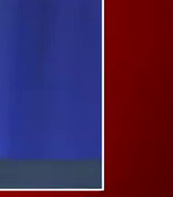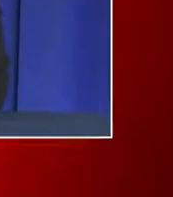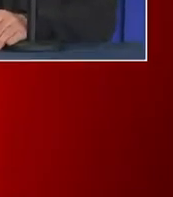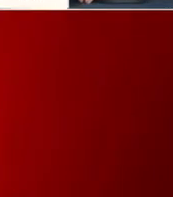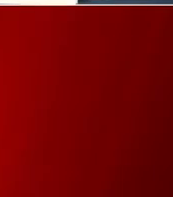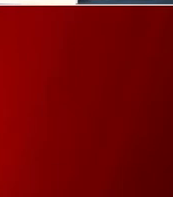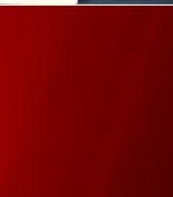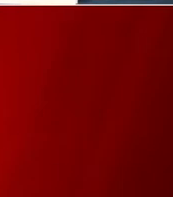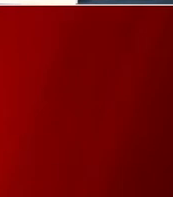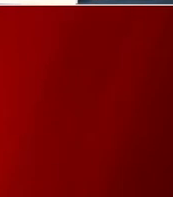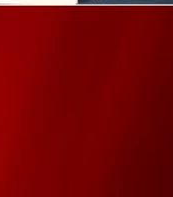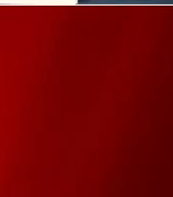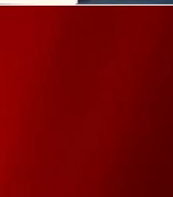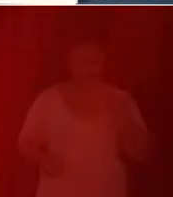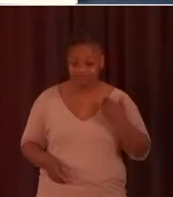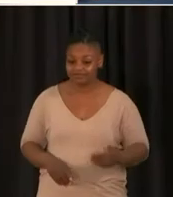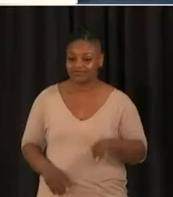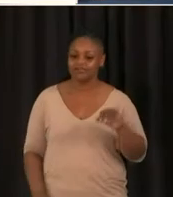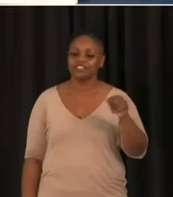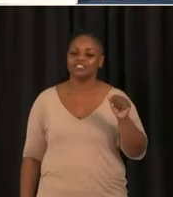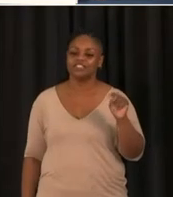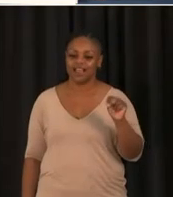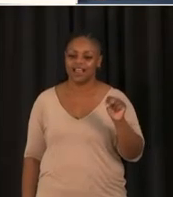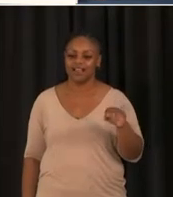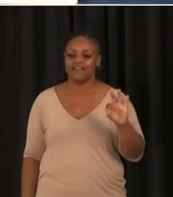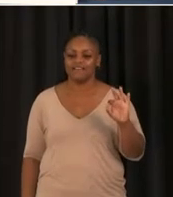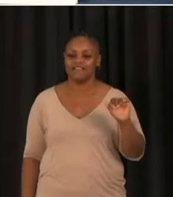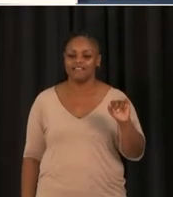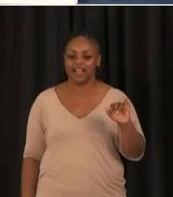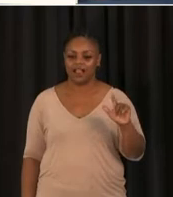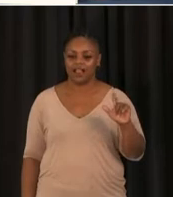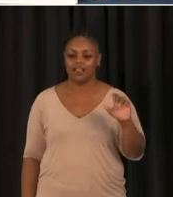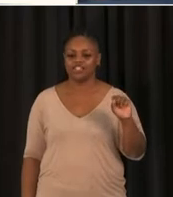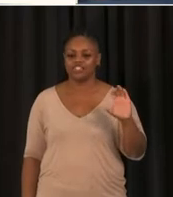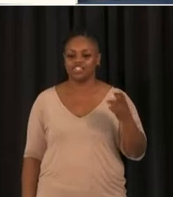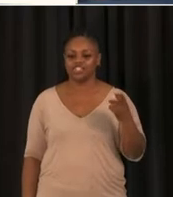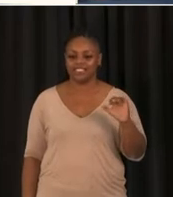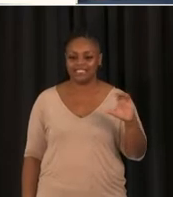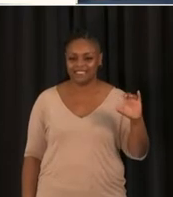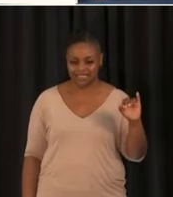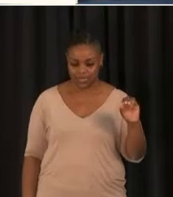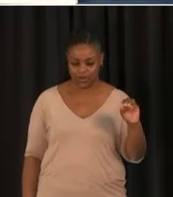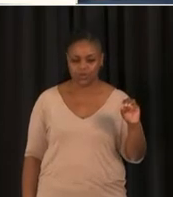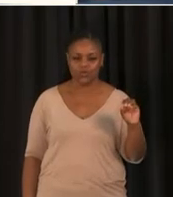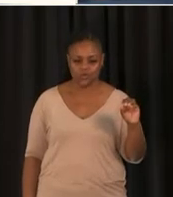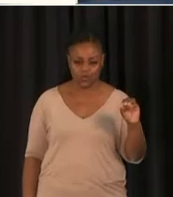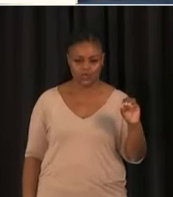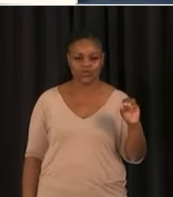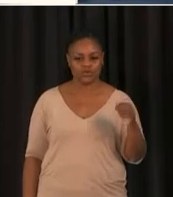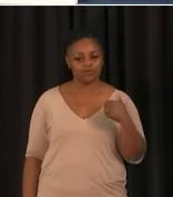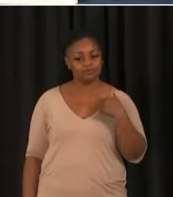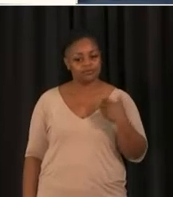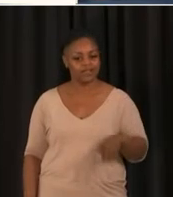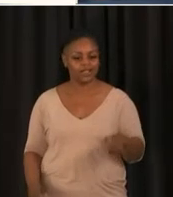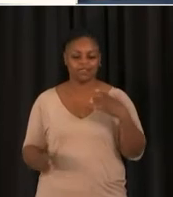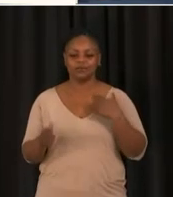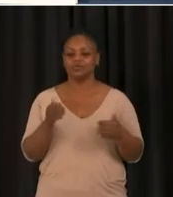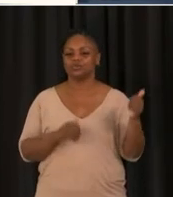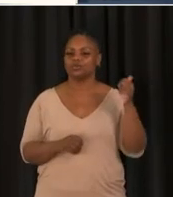Good afternoon. Good afternoon. I'm John Falchicchio, Deputy Mayor for Planning and Economic Development, and welcome to the Recovery Weekly Check-In with